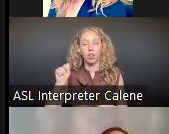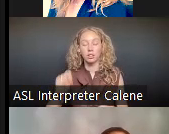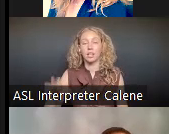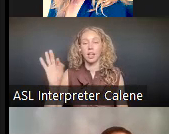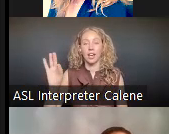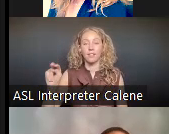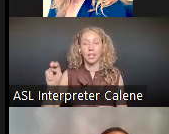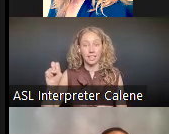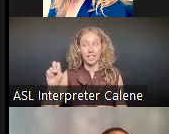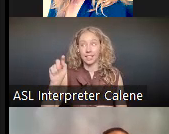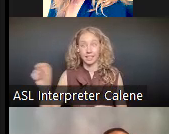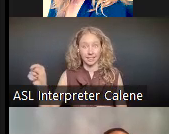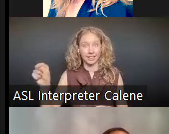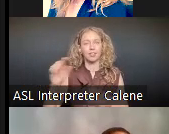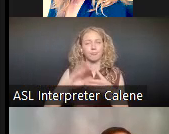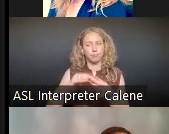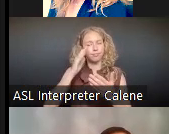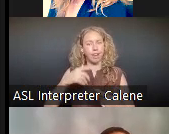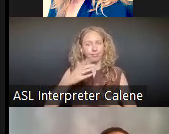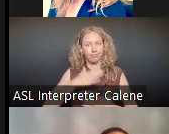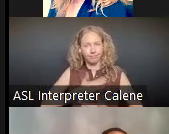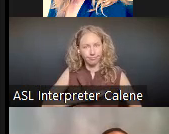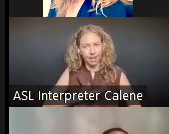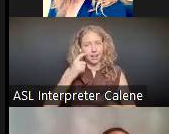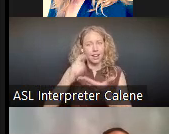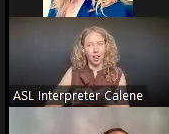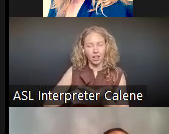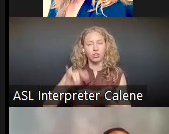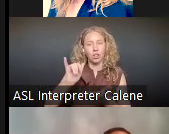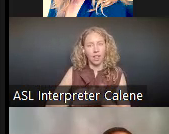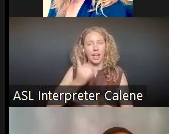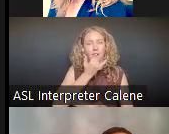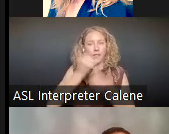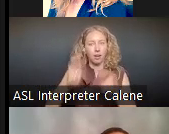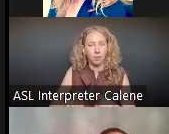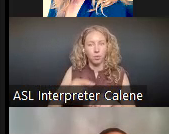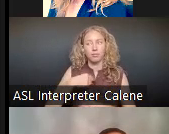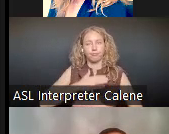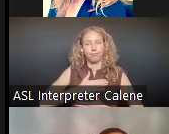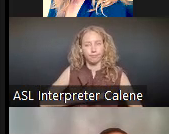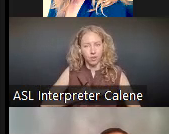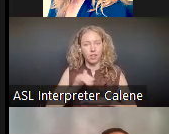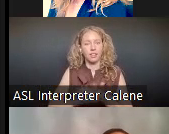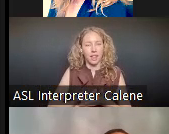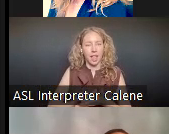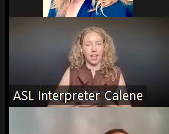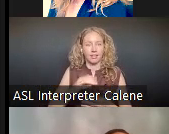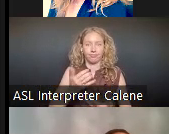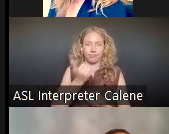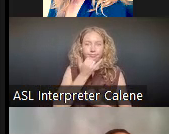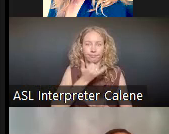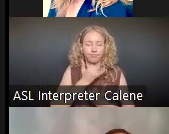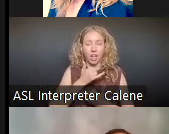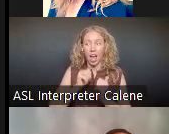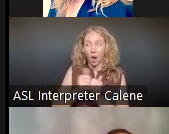We're acknowledging the error that was made. We're acknowledging how they were treated, and we're issuing that apology, right? And so